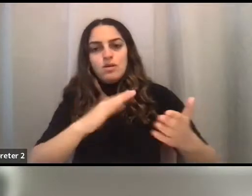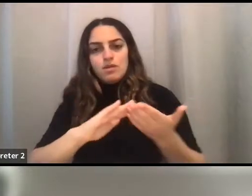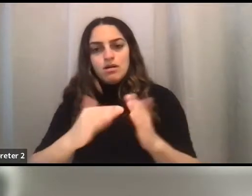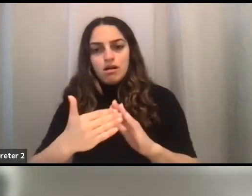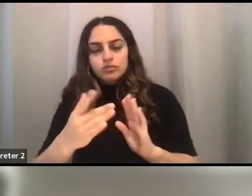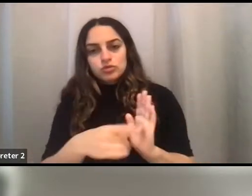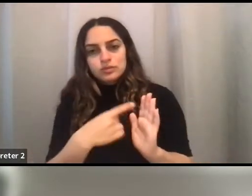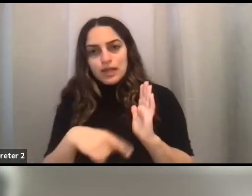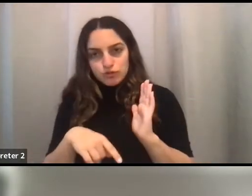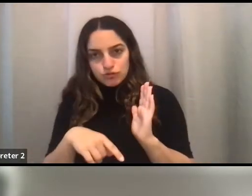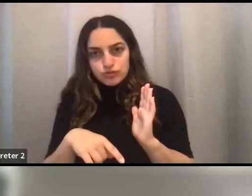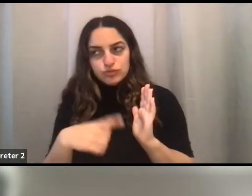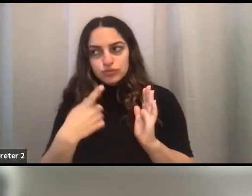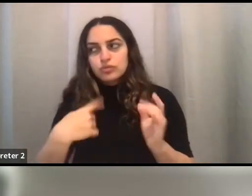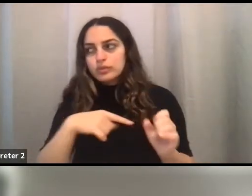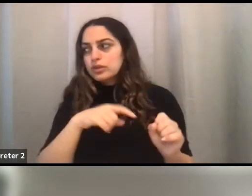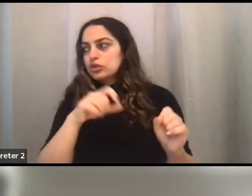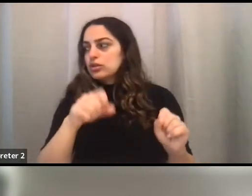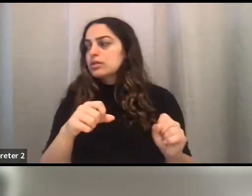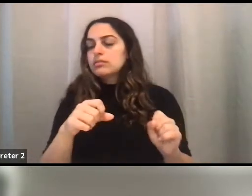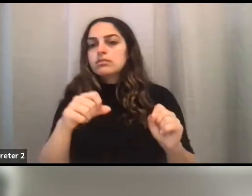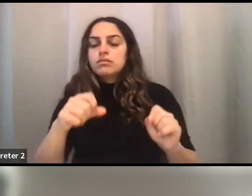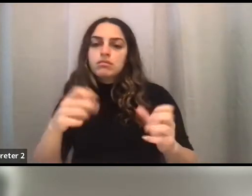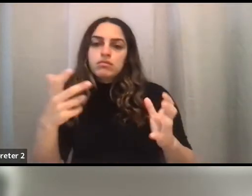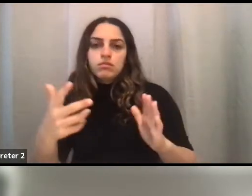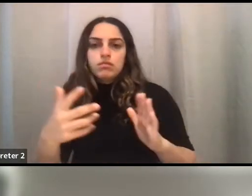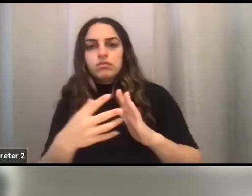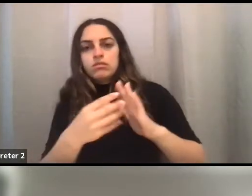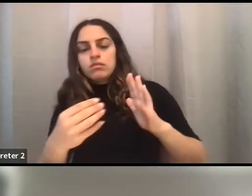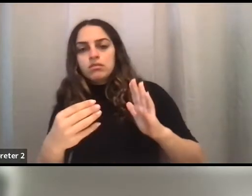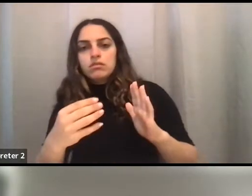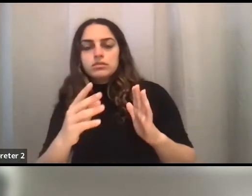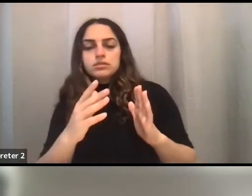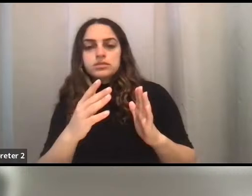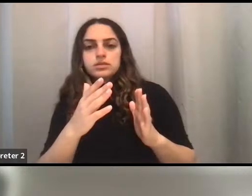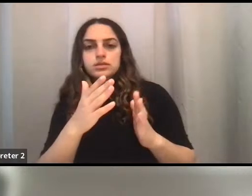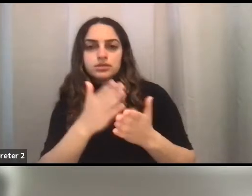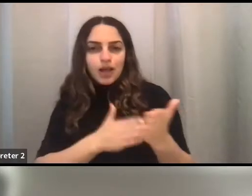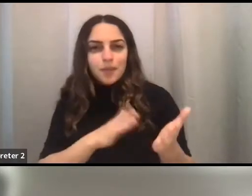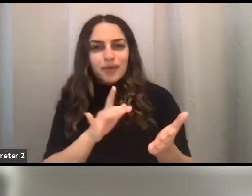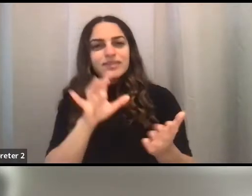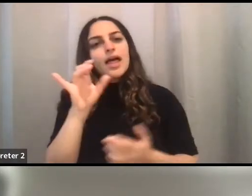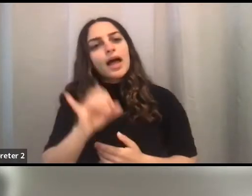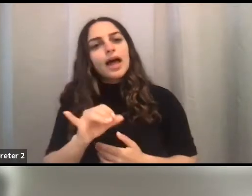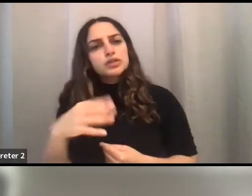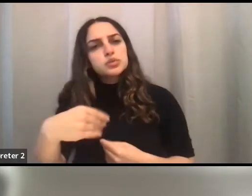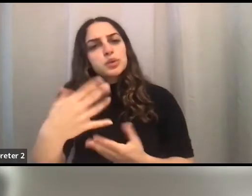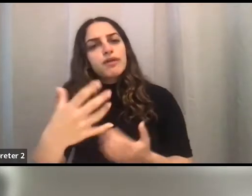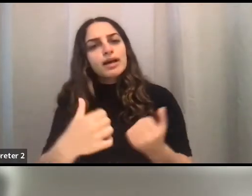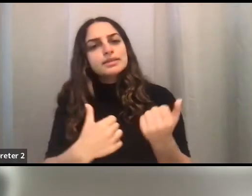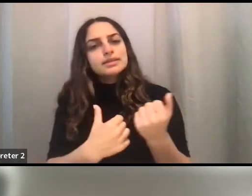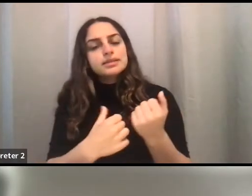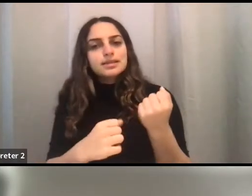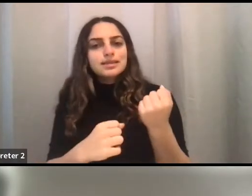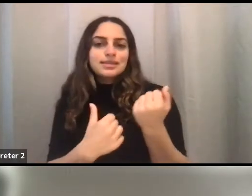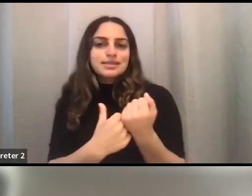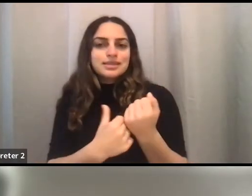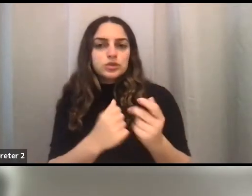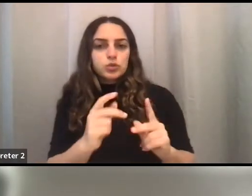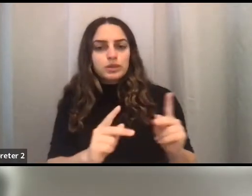where we could potentially replicate some of the relief and provide assistance to people at the front